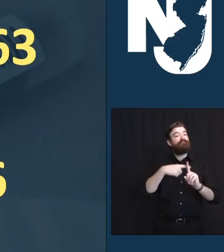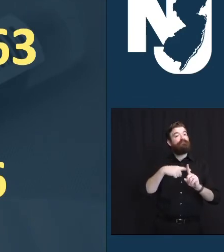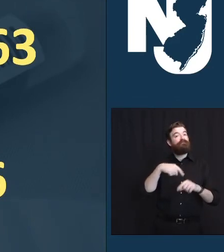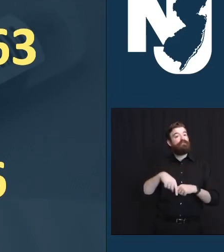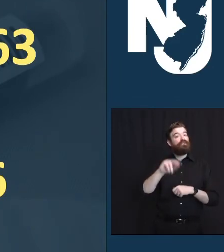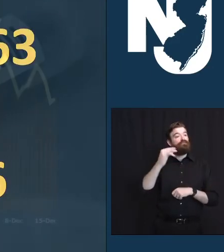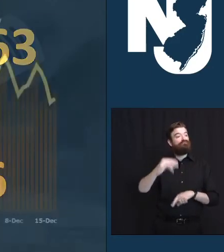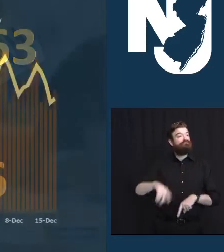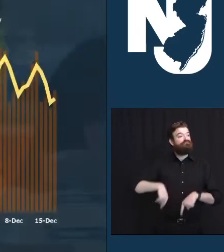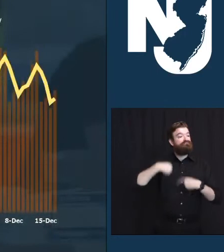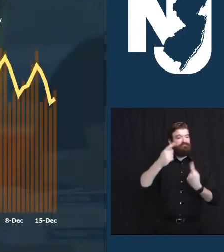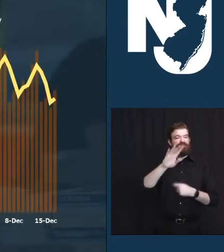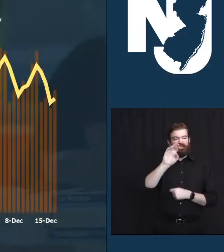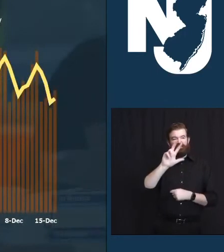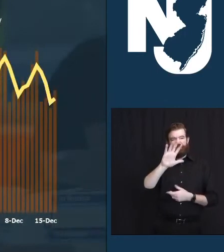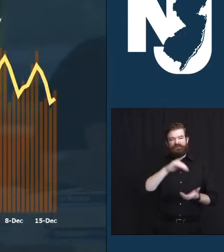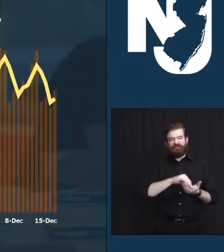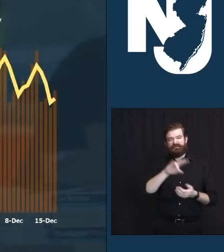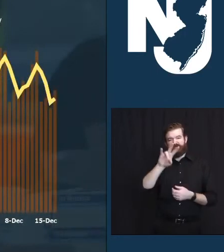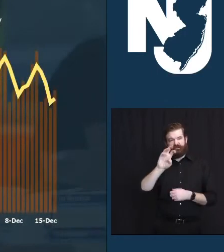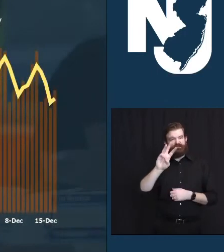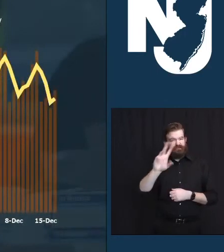435,763. The positivity rate for the